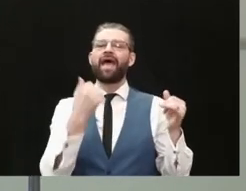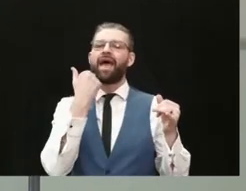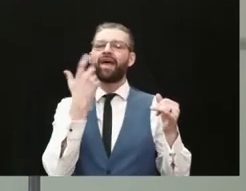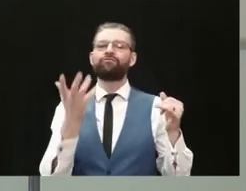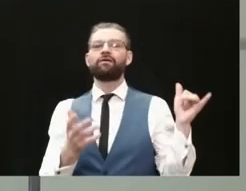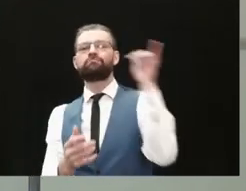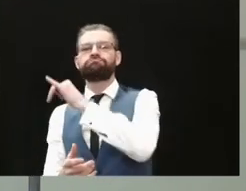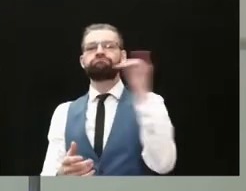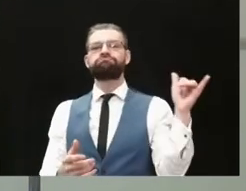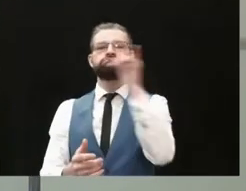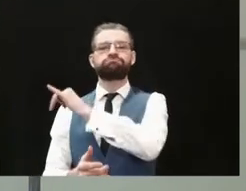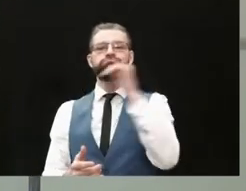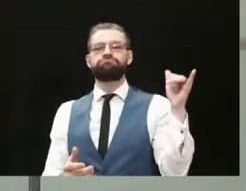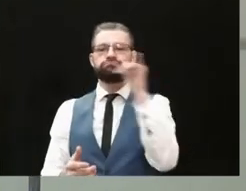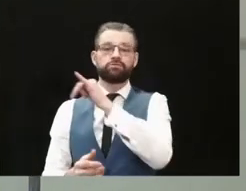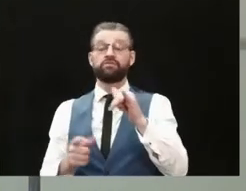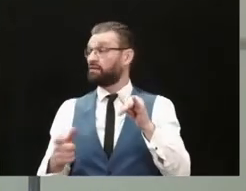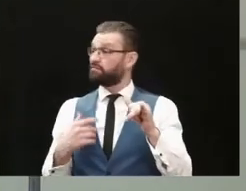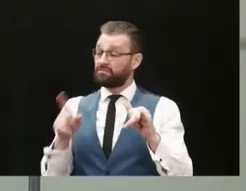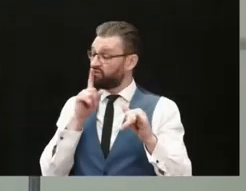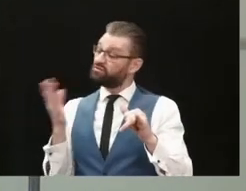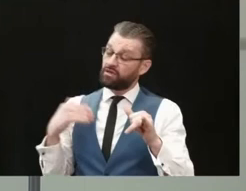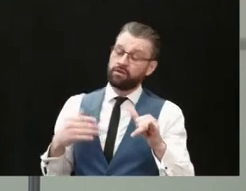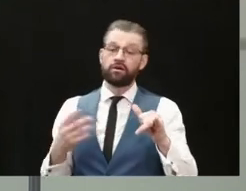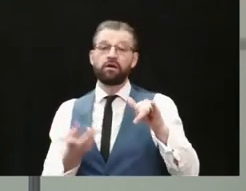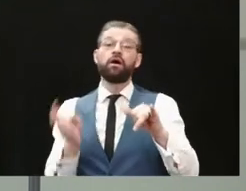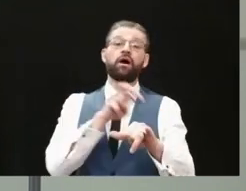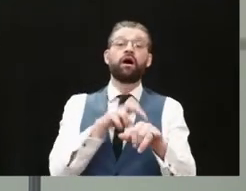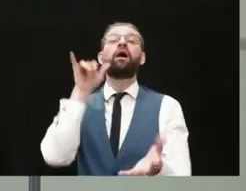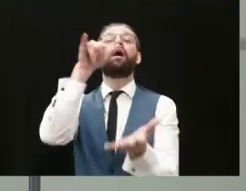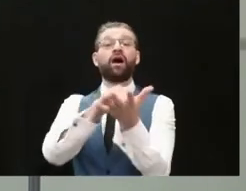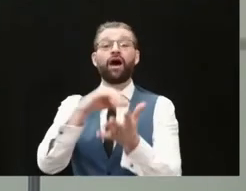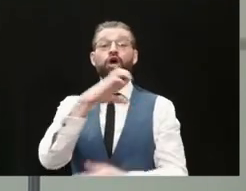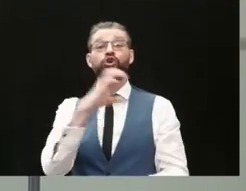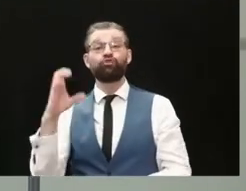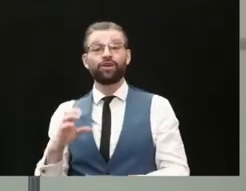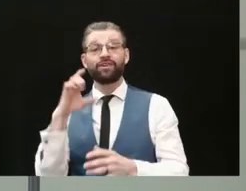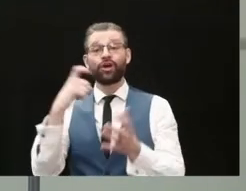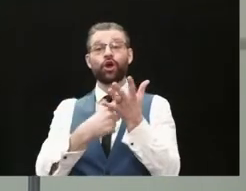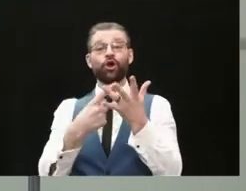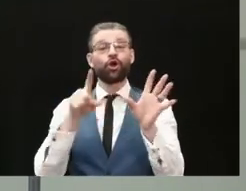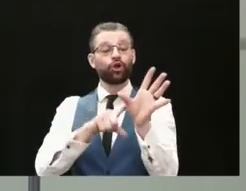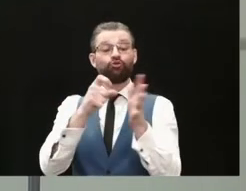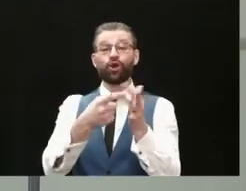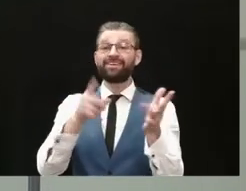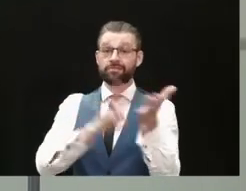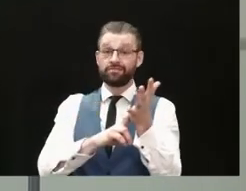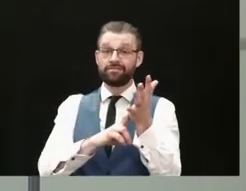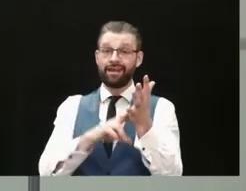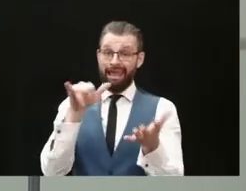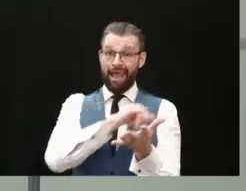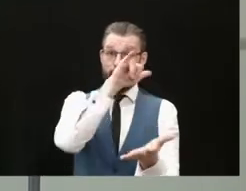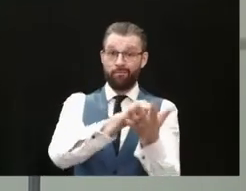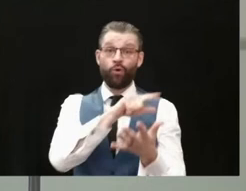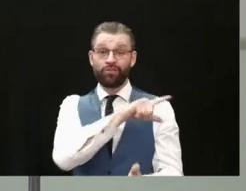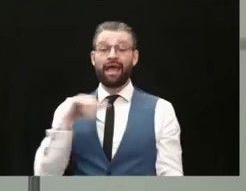food for the garrison. They flew us in this empty cargo plane to Croydon Airport, which was then the Heathrow of London. And there, the